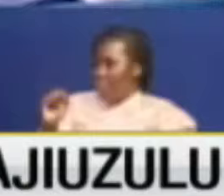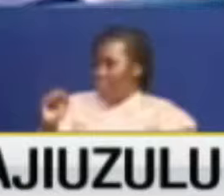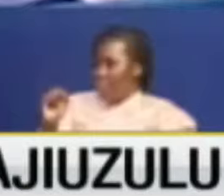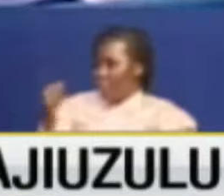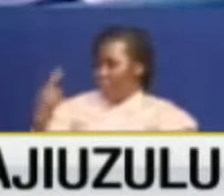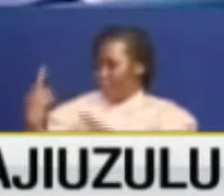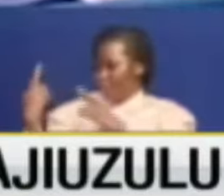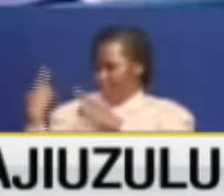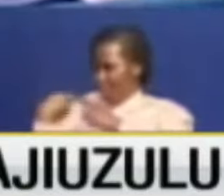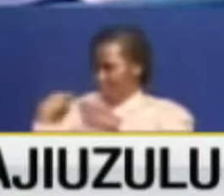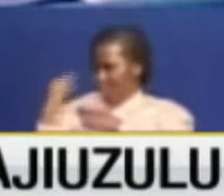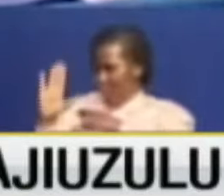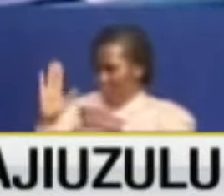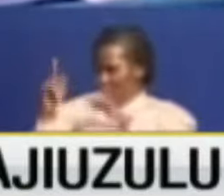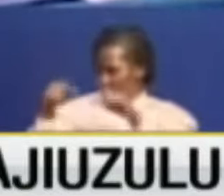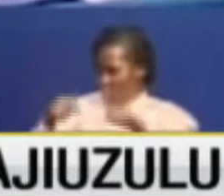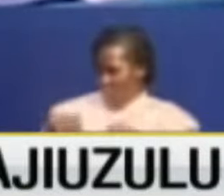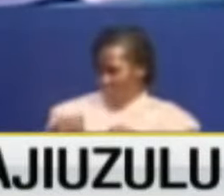role today.